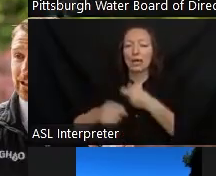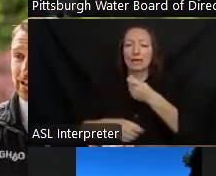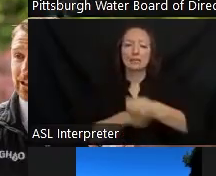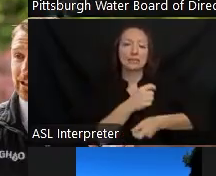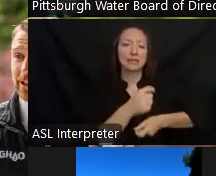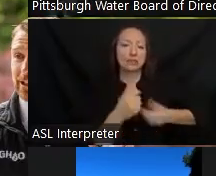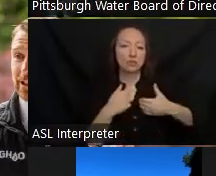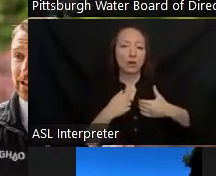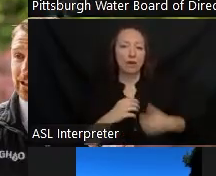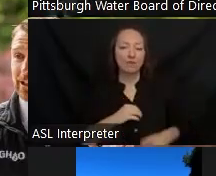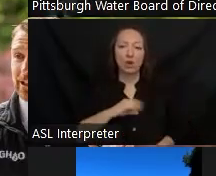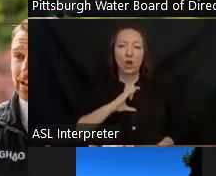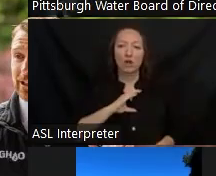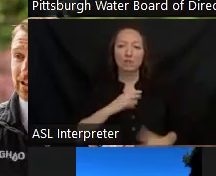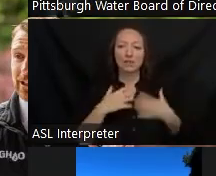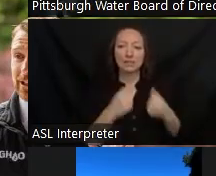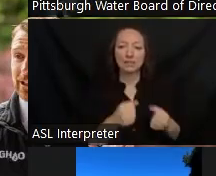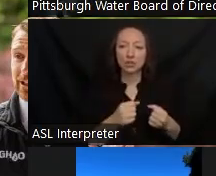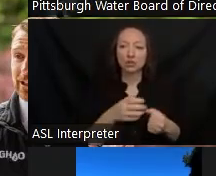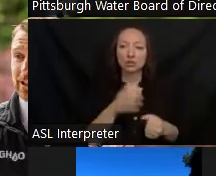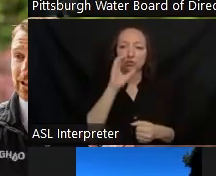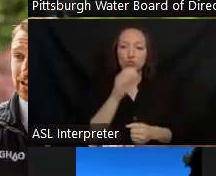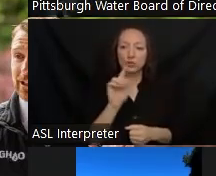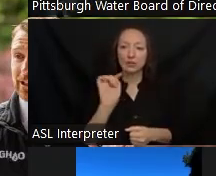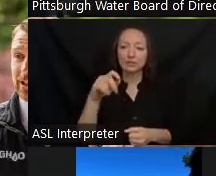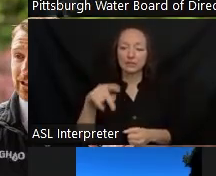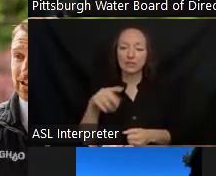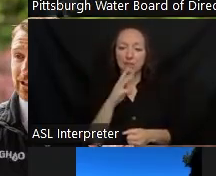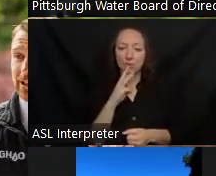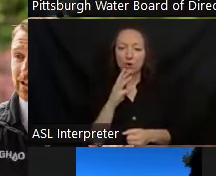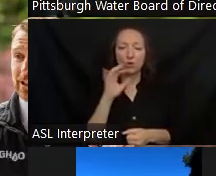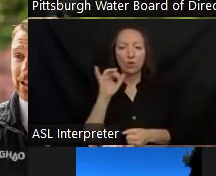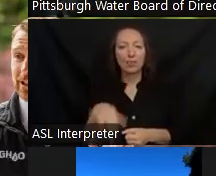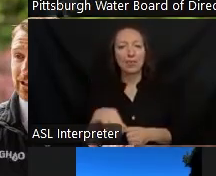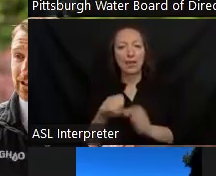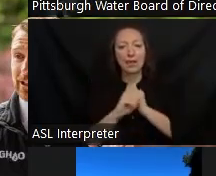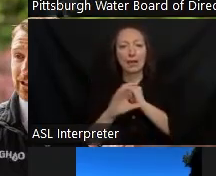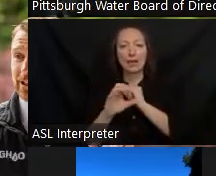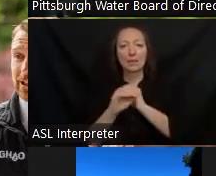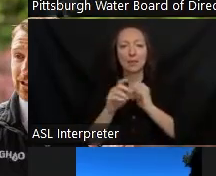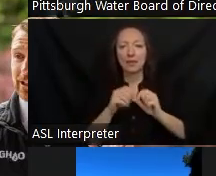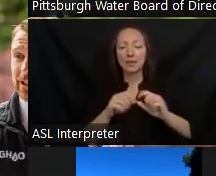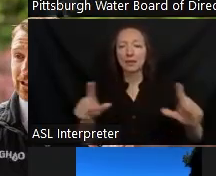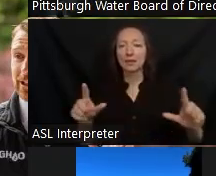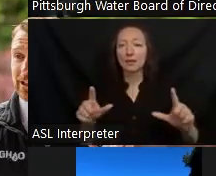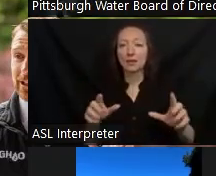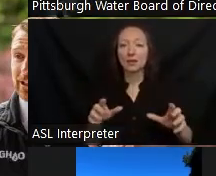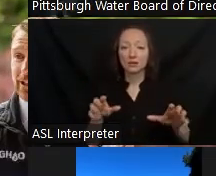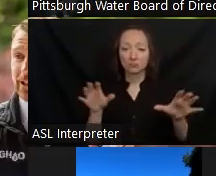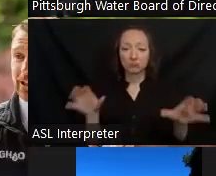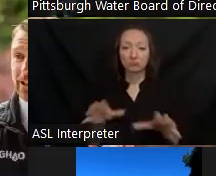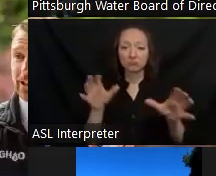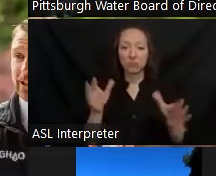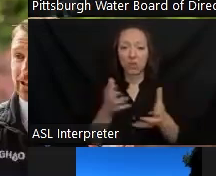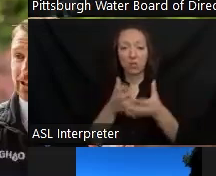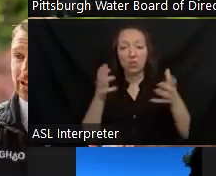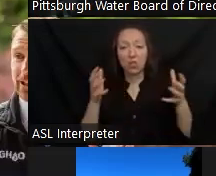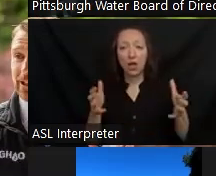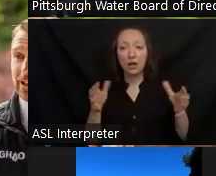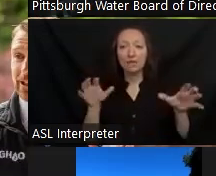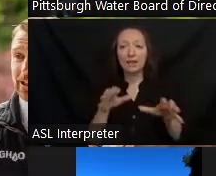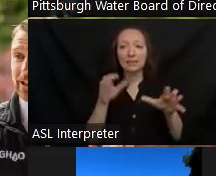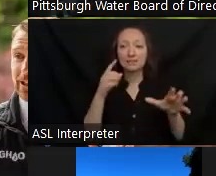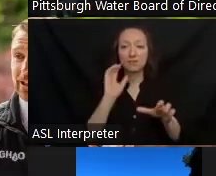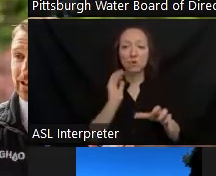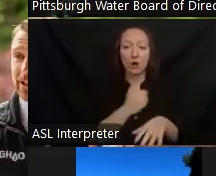to drink our tap water. The campaign has driven a lot of activity to our website, and if you follow our